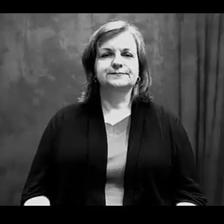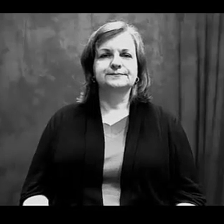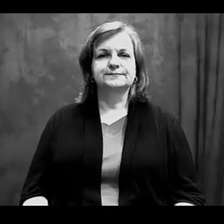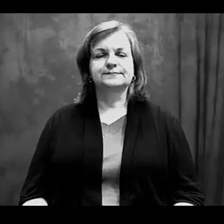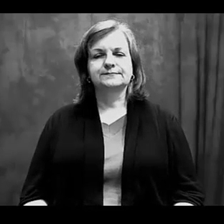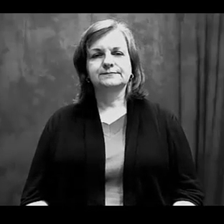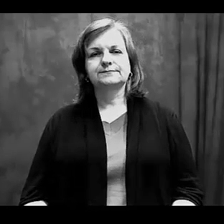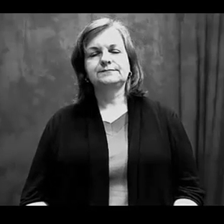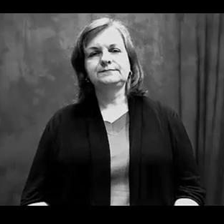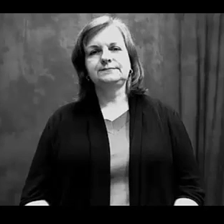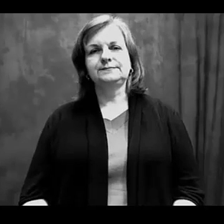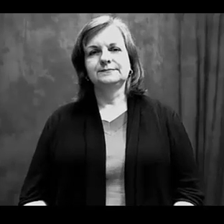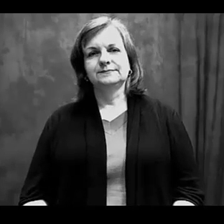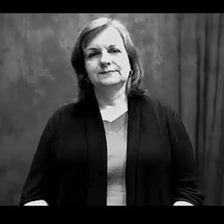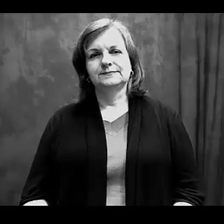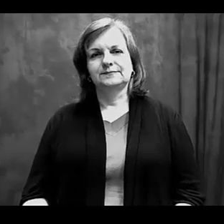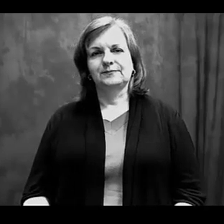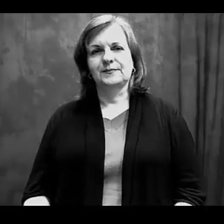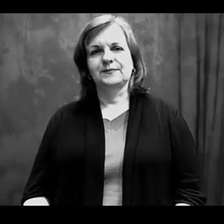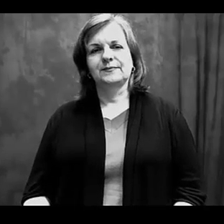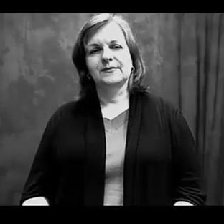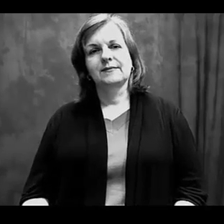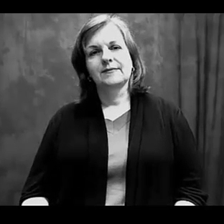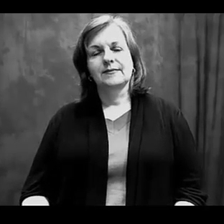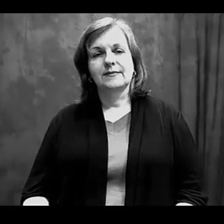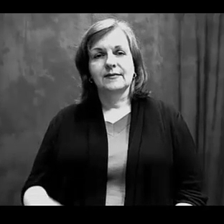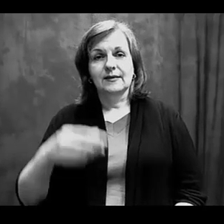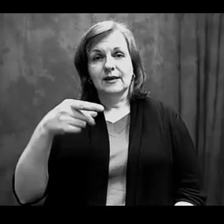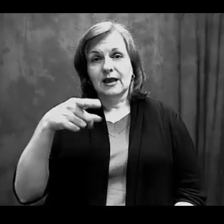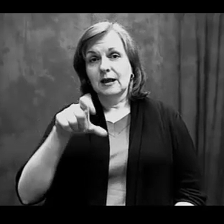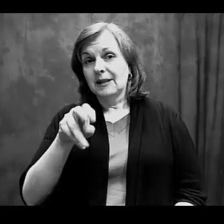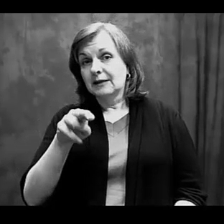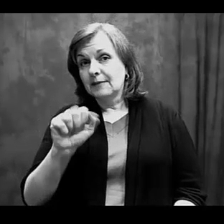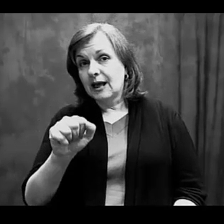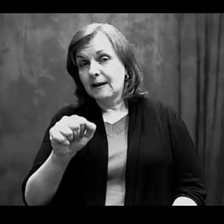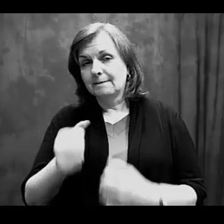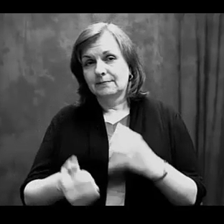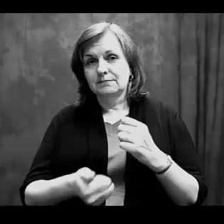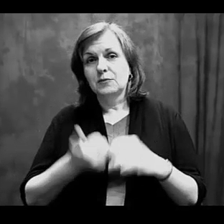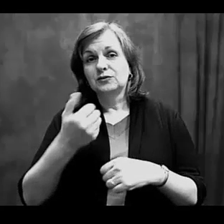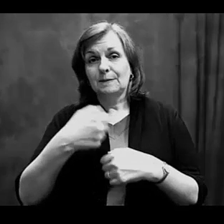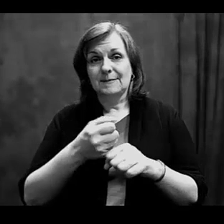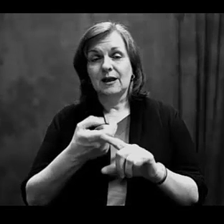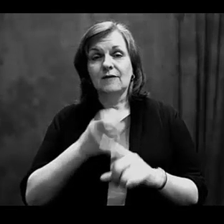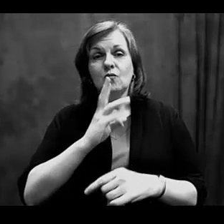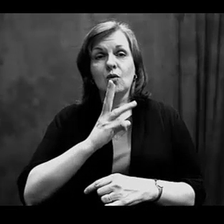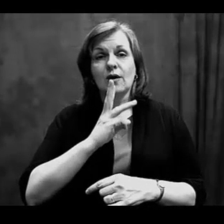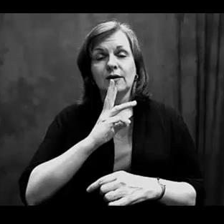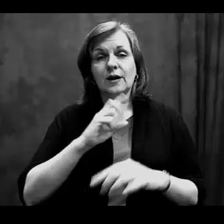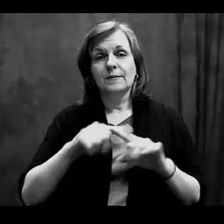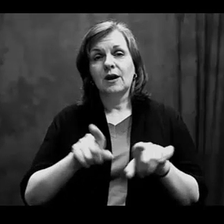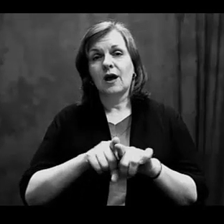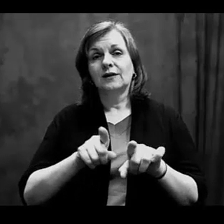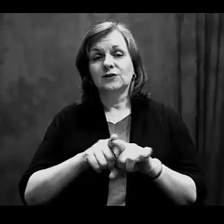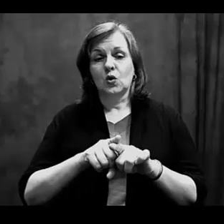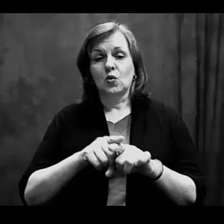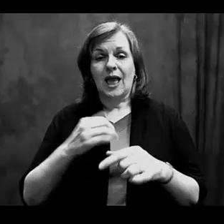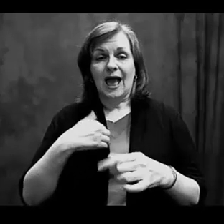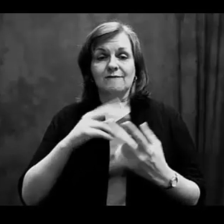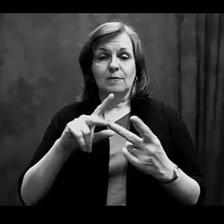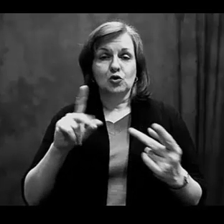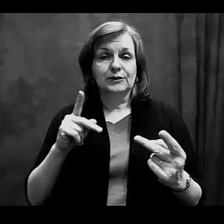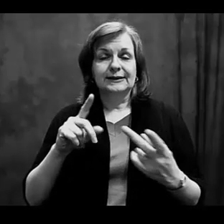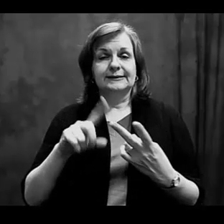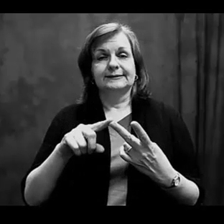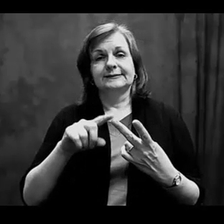you're carrying all of these components. Breaks down, like we said, with plasma, mostly water,